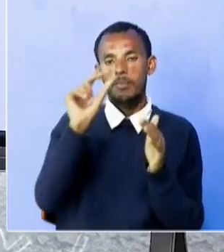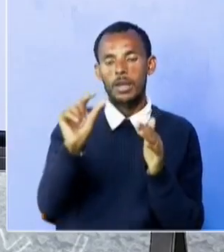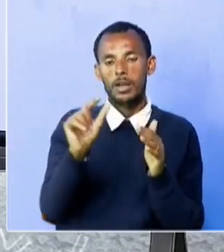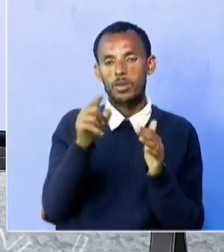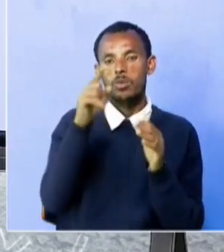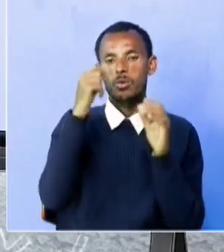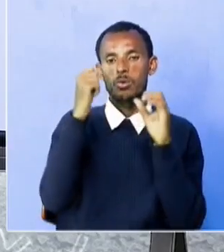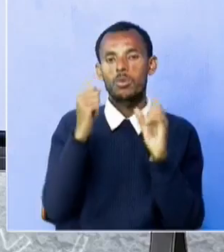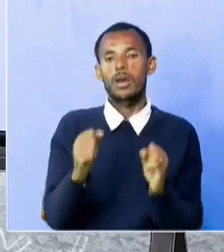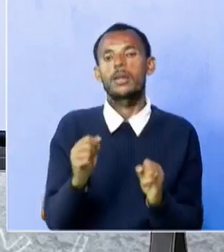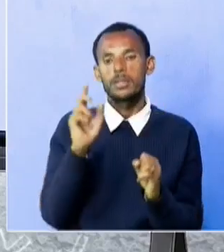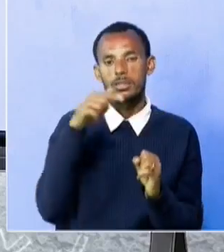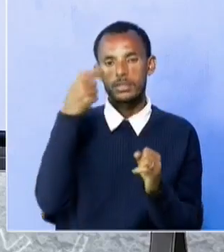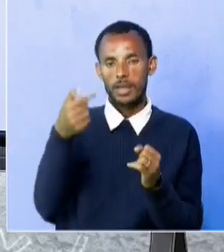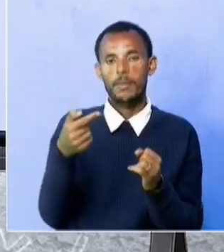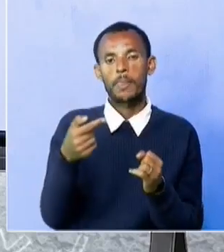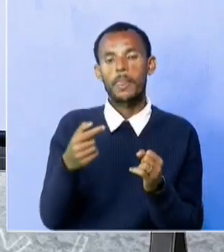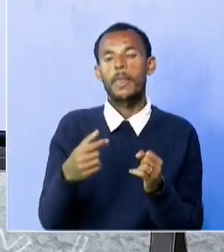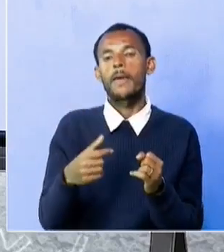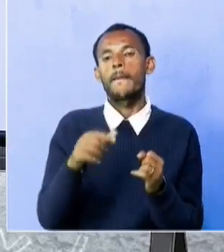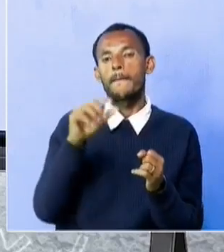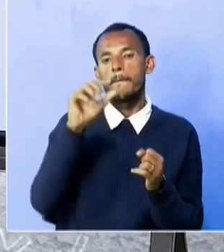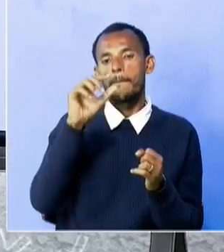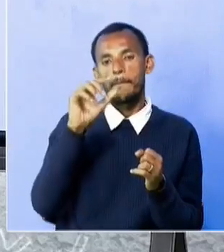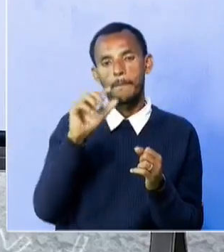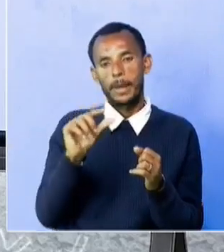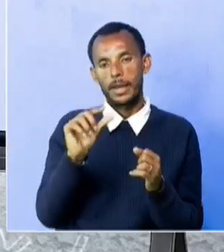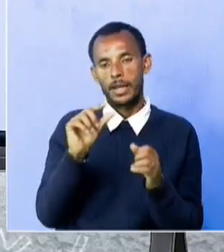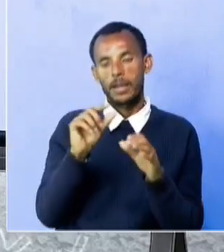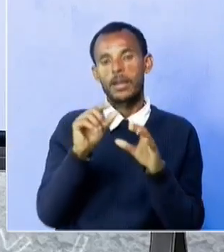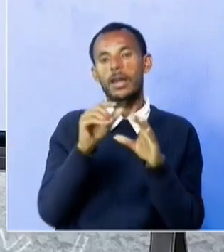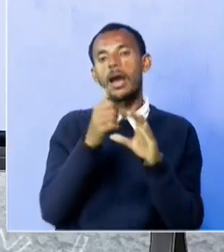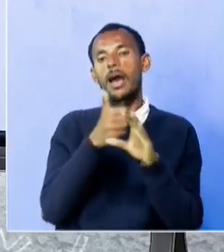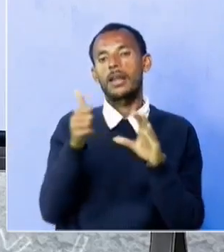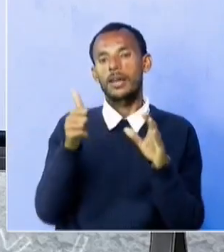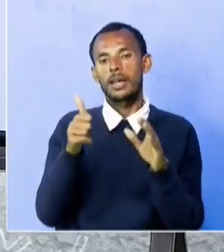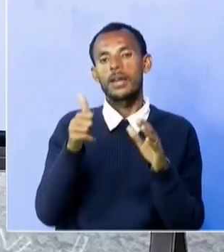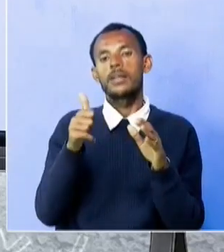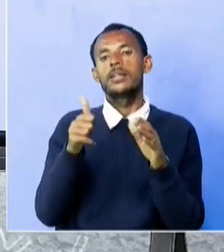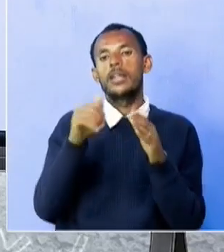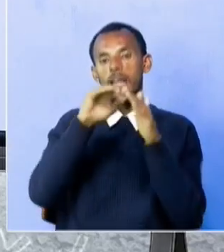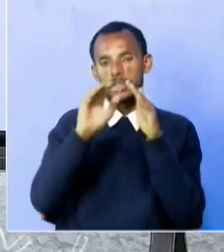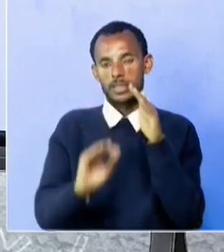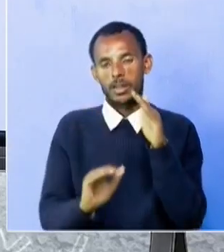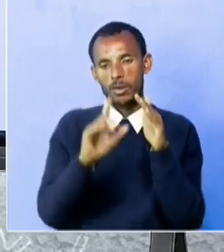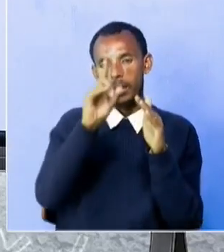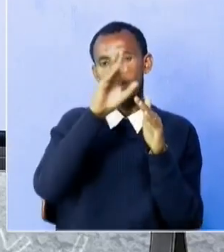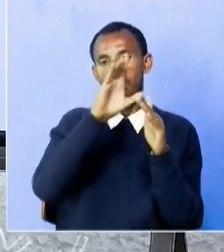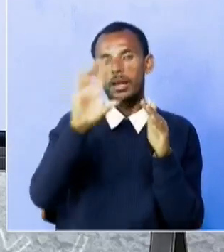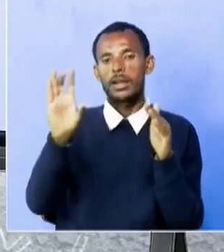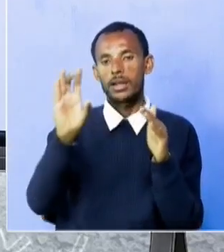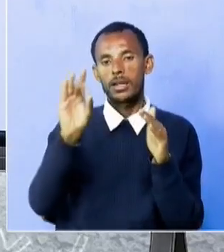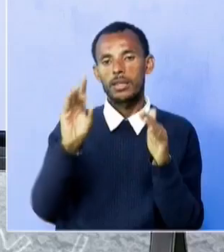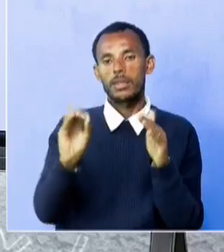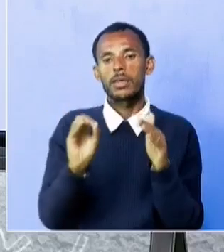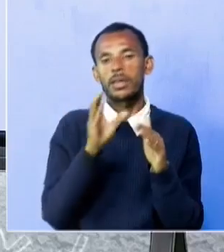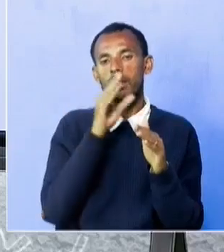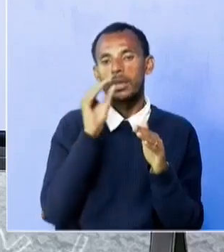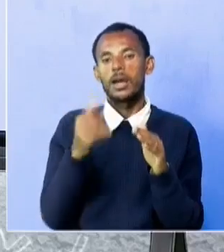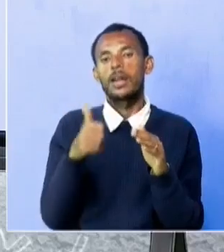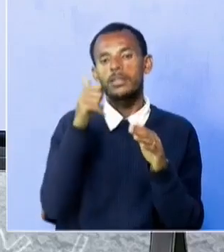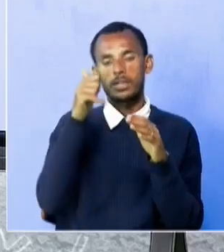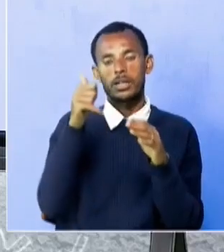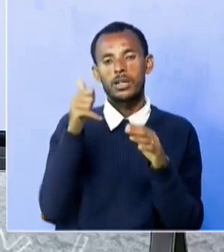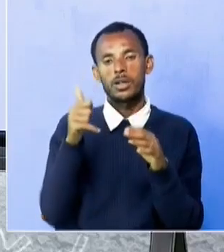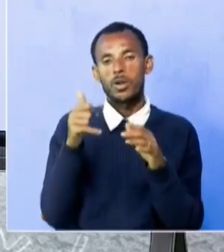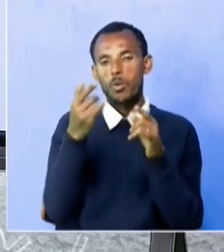you can say minor arc is an arc whose degree measure is less than 180 degrees. So this is also another